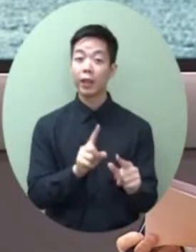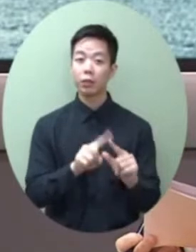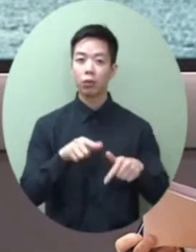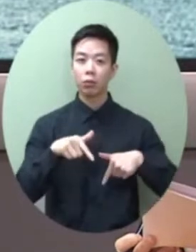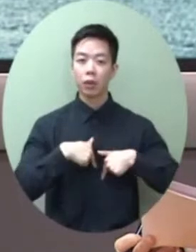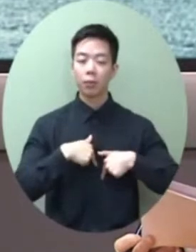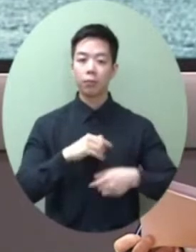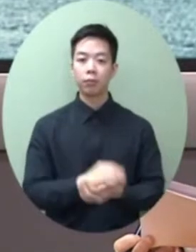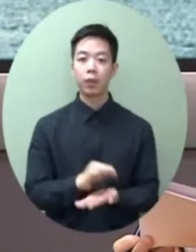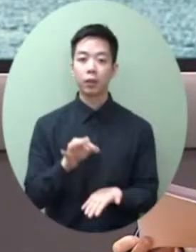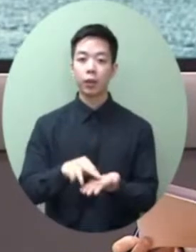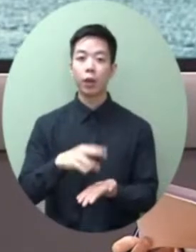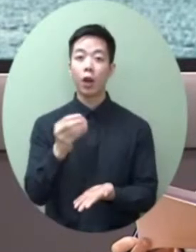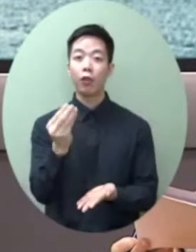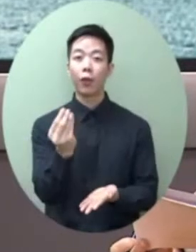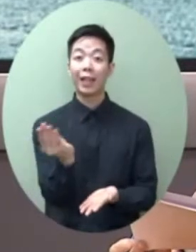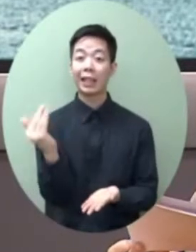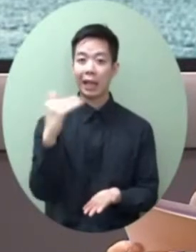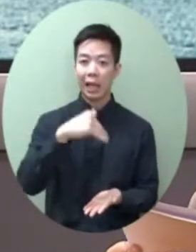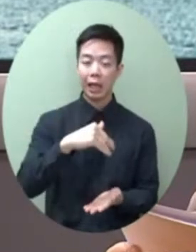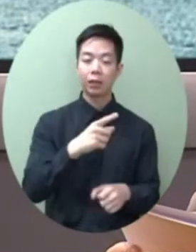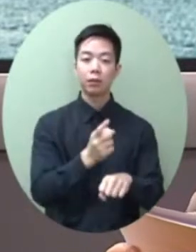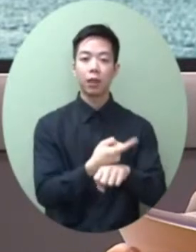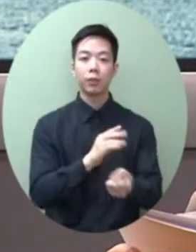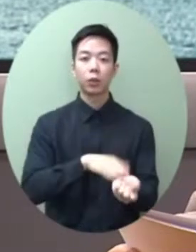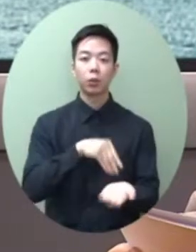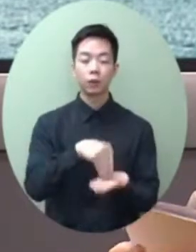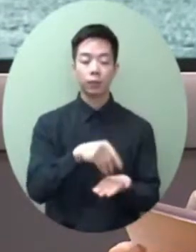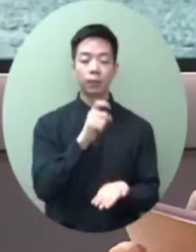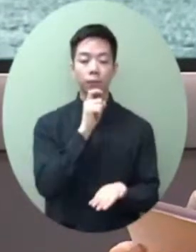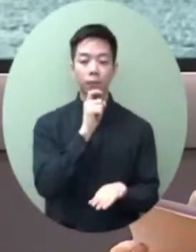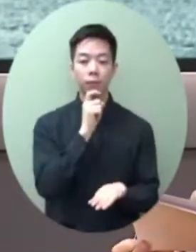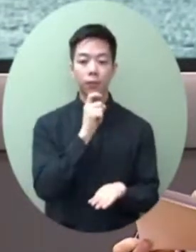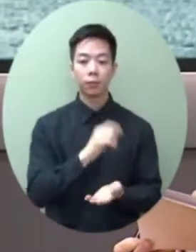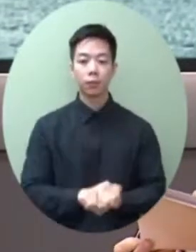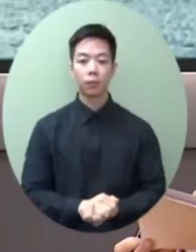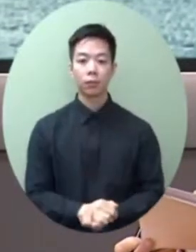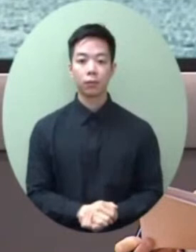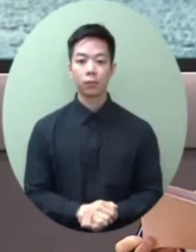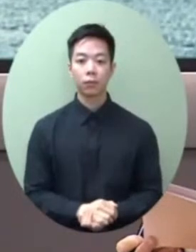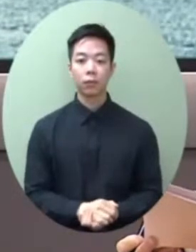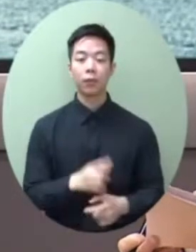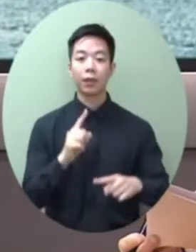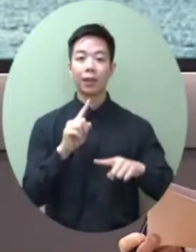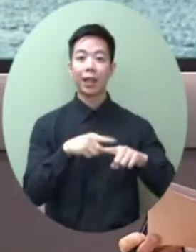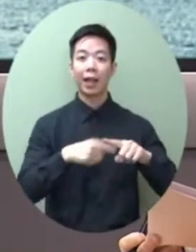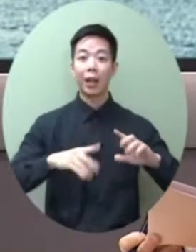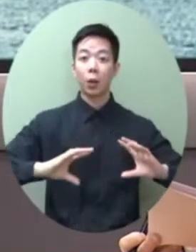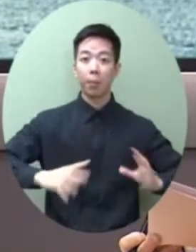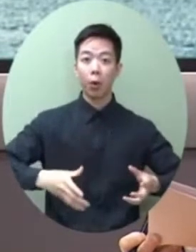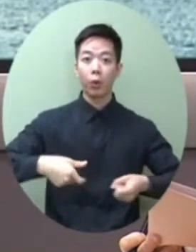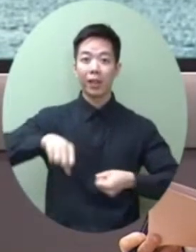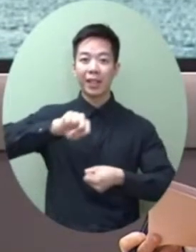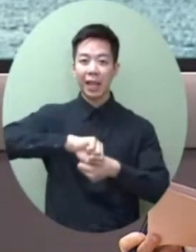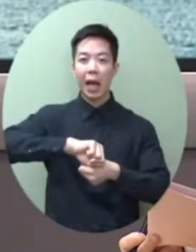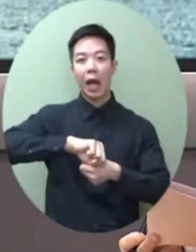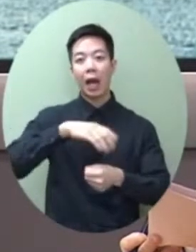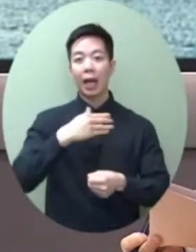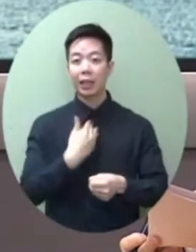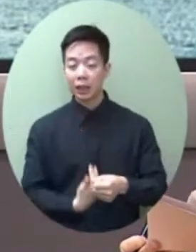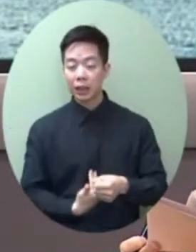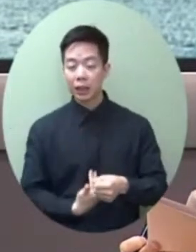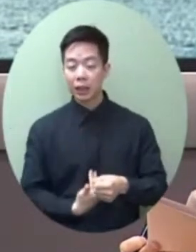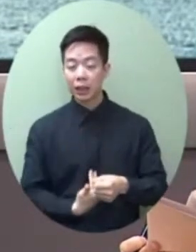And Fan Ling in Chinese, Long Fu Ling Zhongshan, we have some preliminary positive cases.